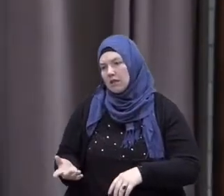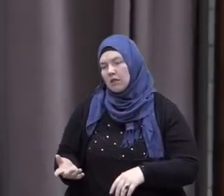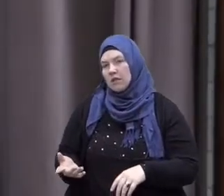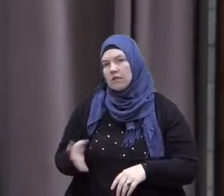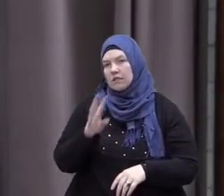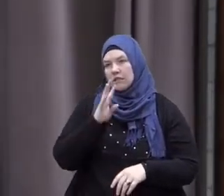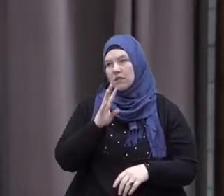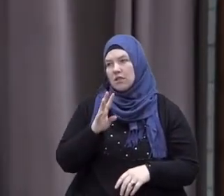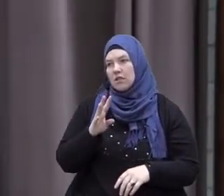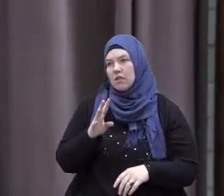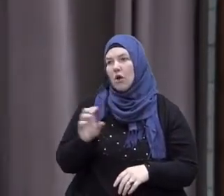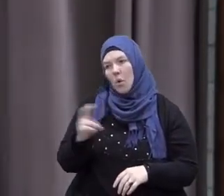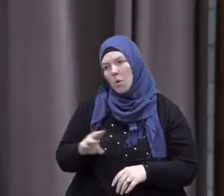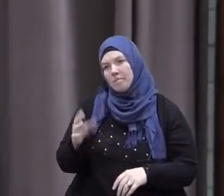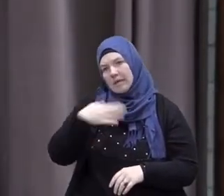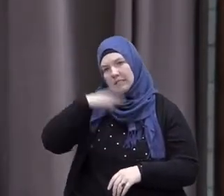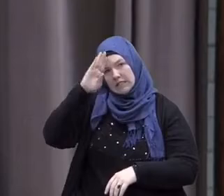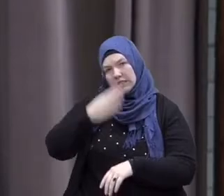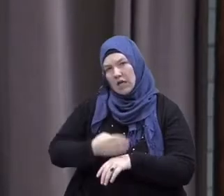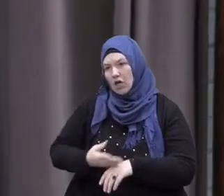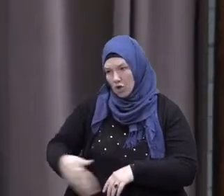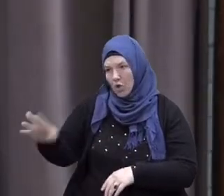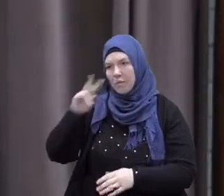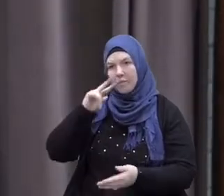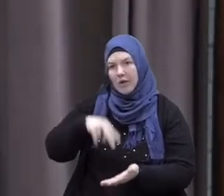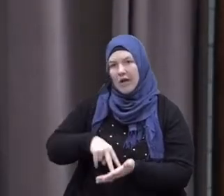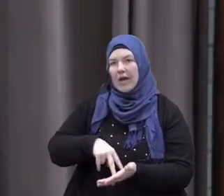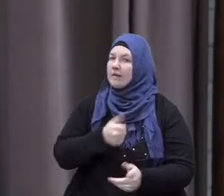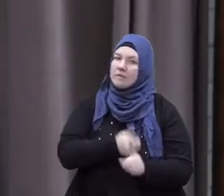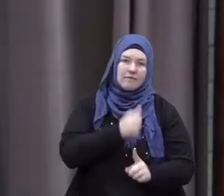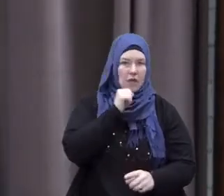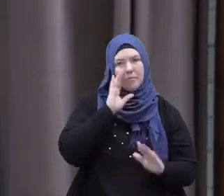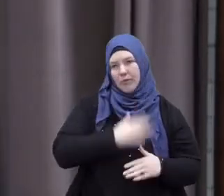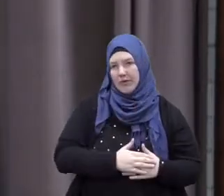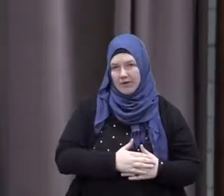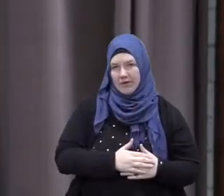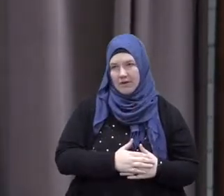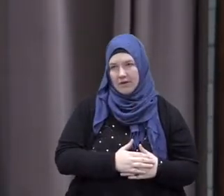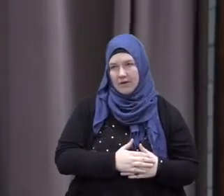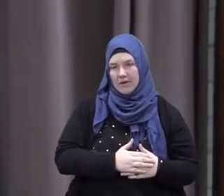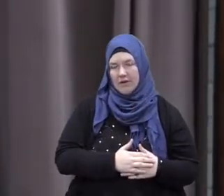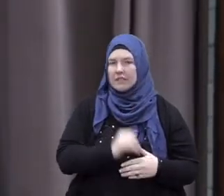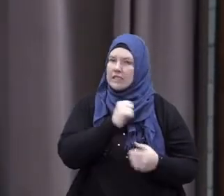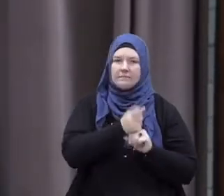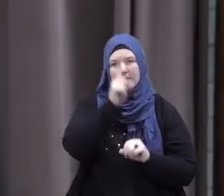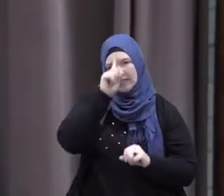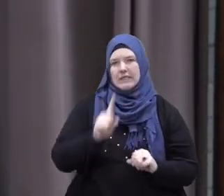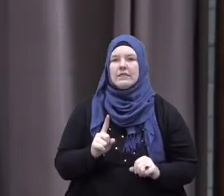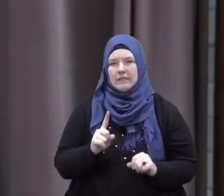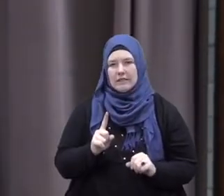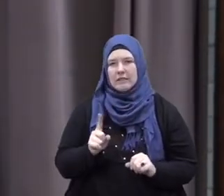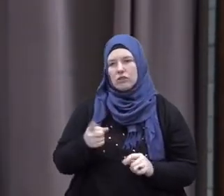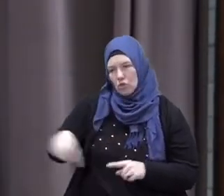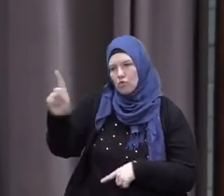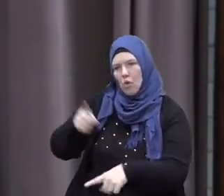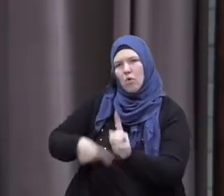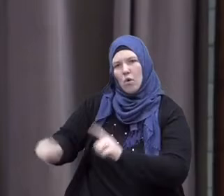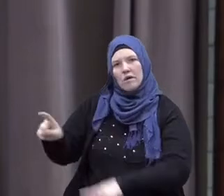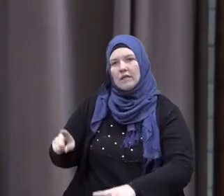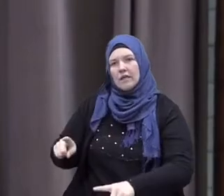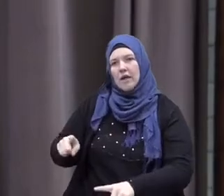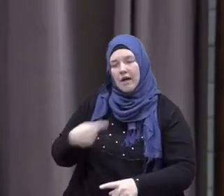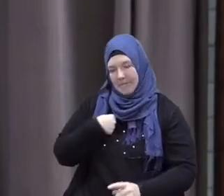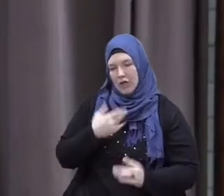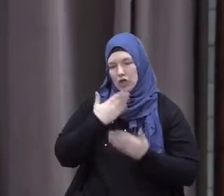aqim as-salah, O my son, establish prayer, and he does not pray. It just doesn't make sense. Wa'mur